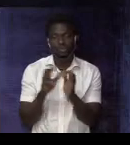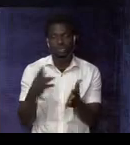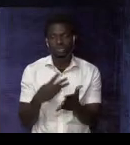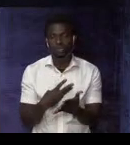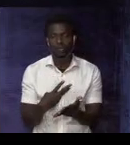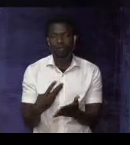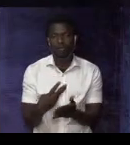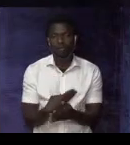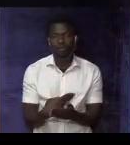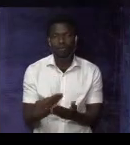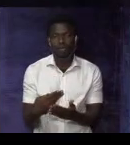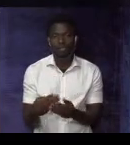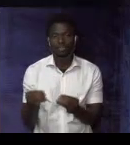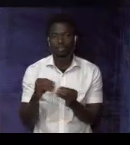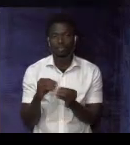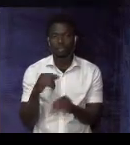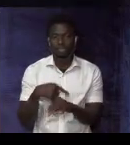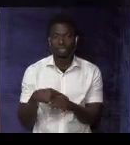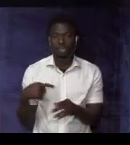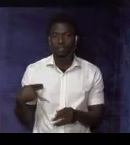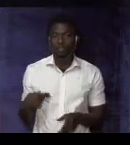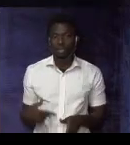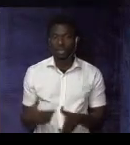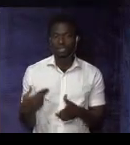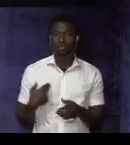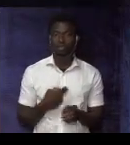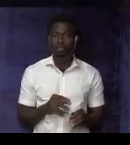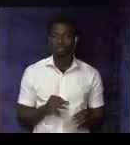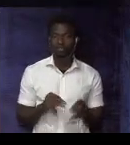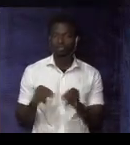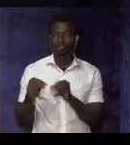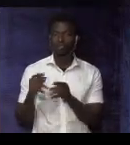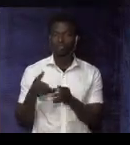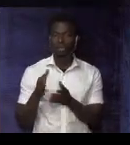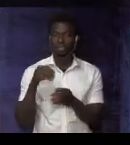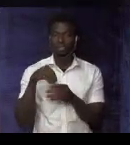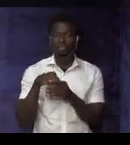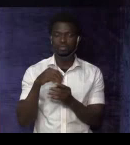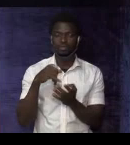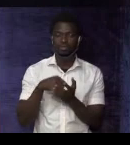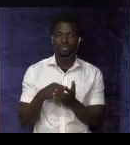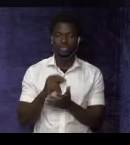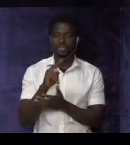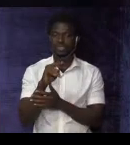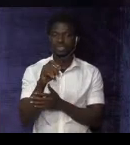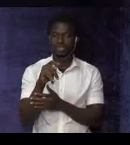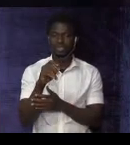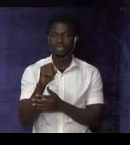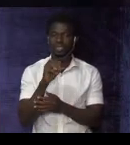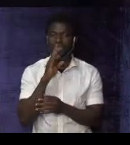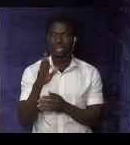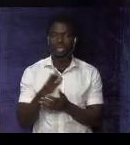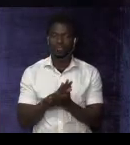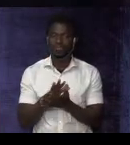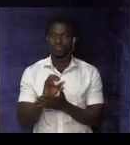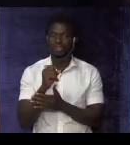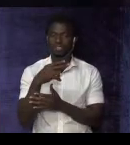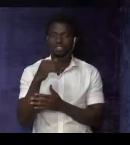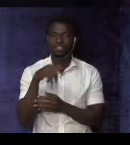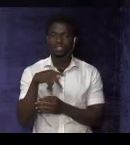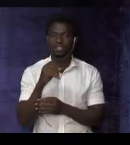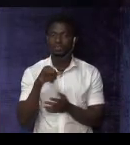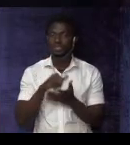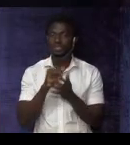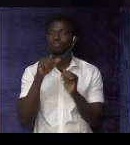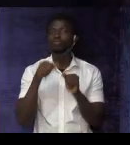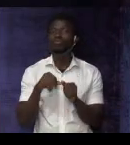wasting much time, let's just move right into it. Nets are flat shapes, as you have seen before, that you can